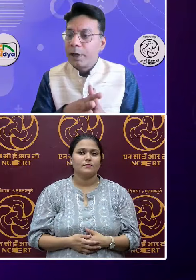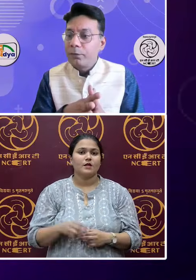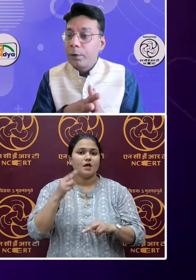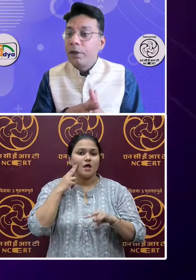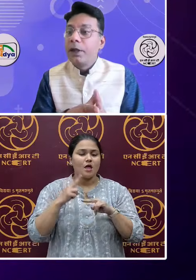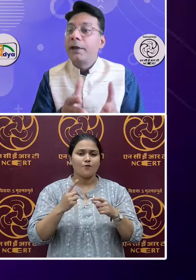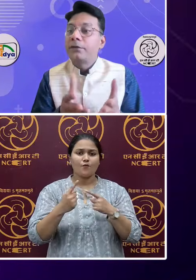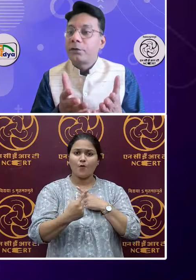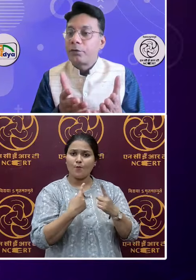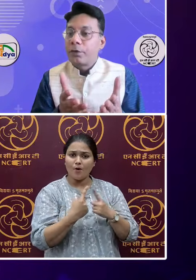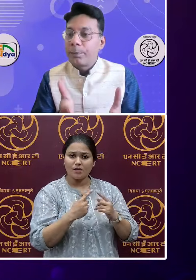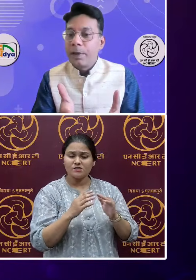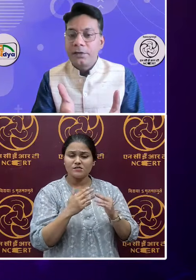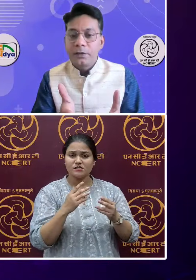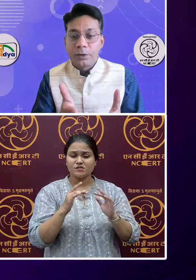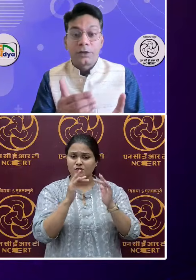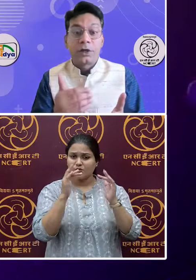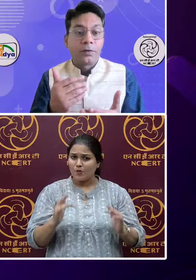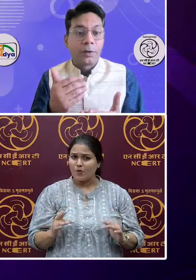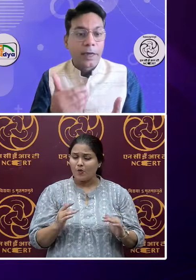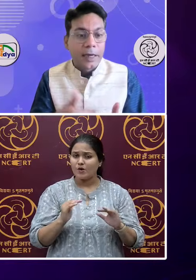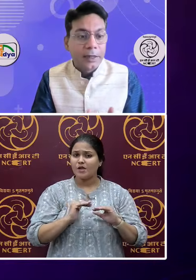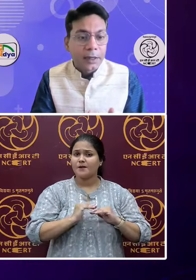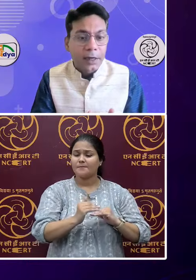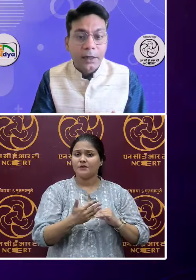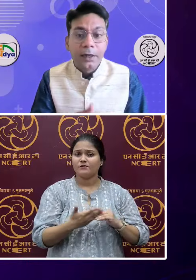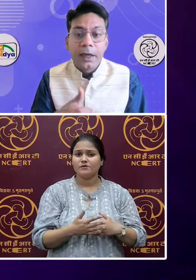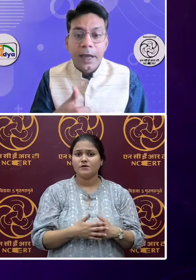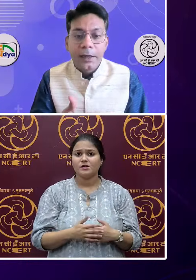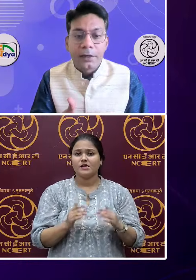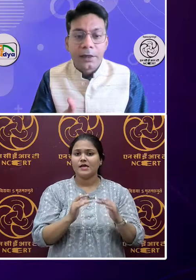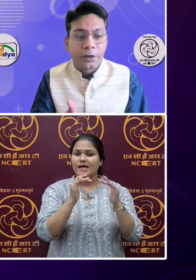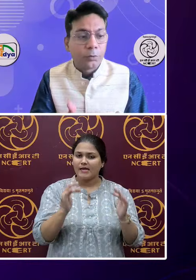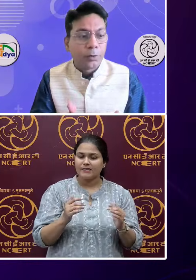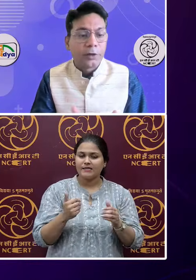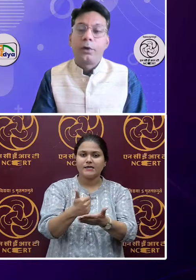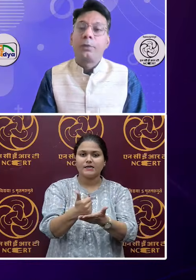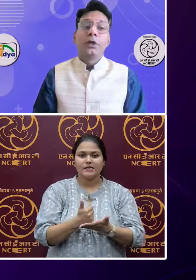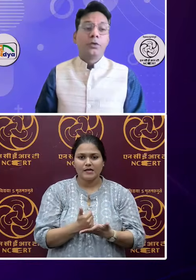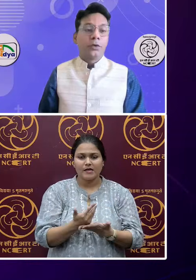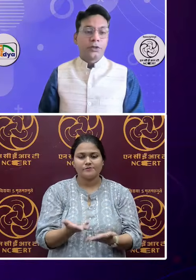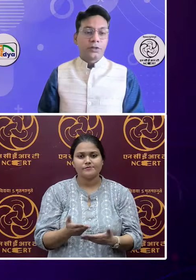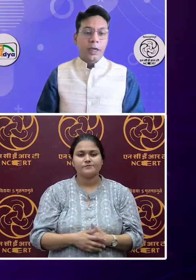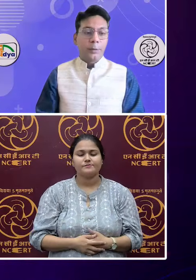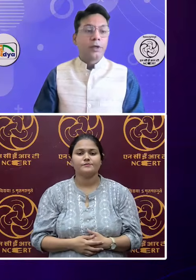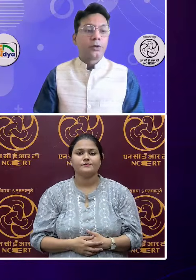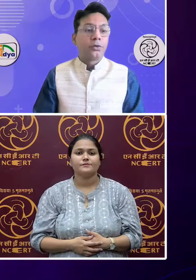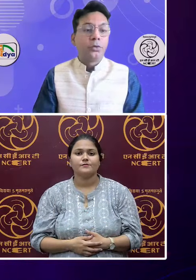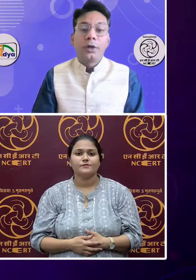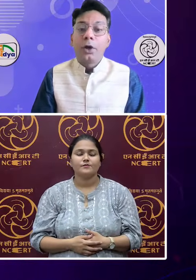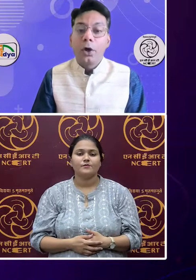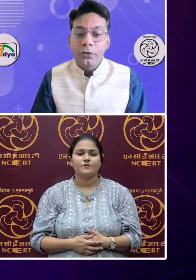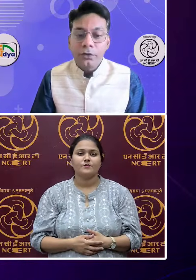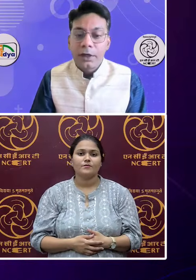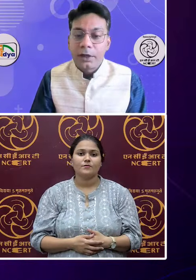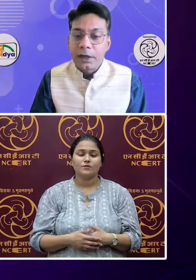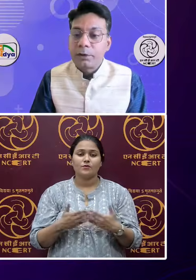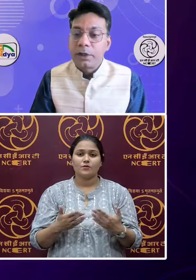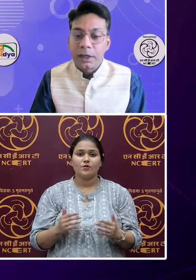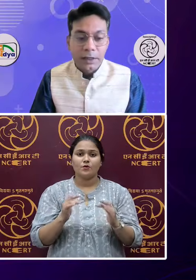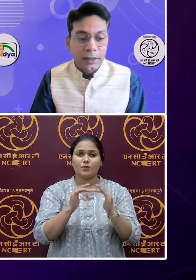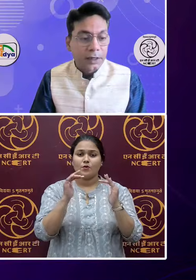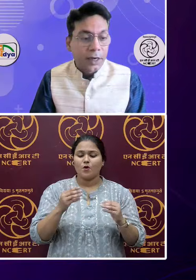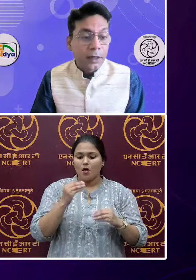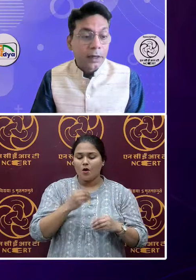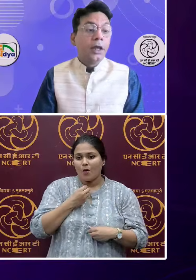course platform, it's a web-based, means driven by internet and interactive platform which is able to host and deliver